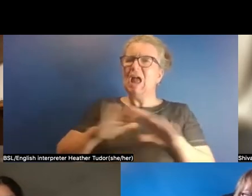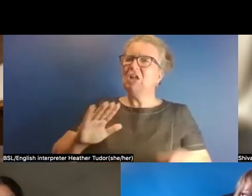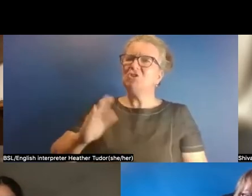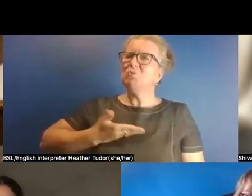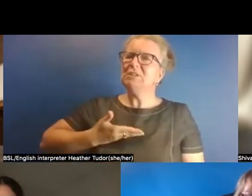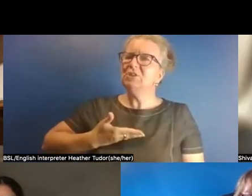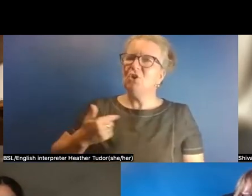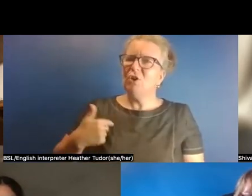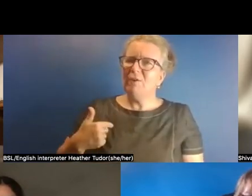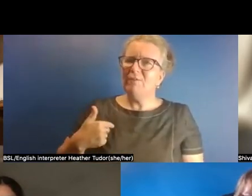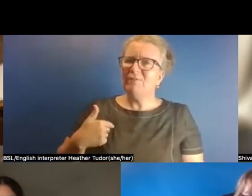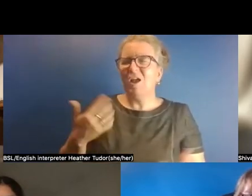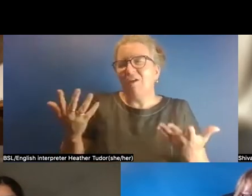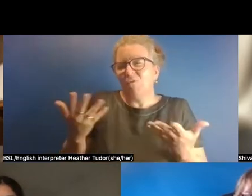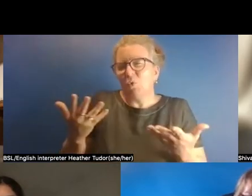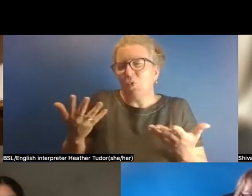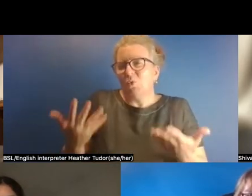is a discriminative